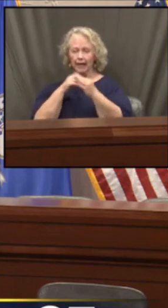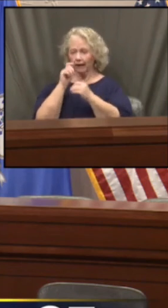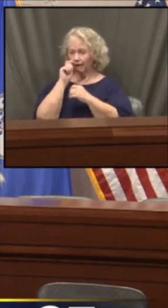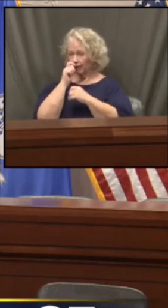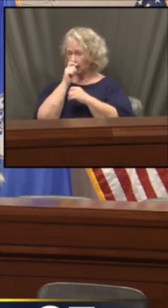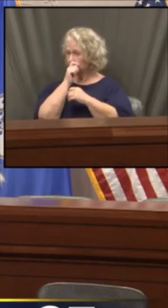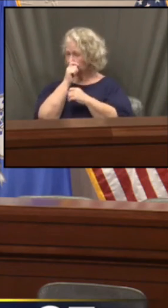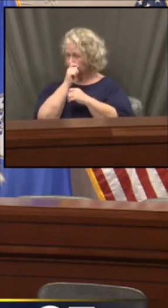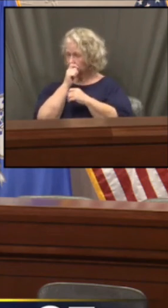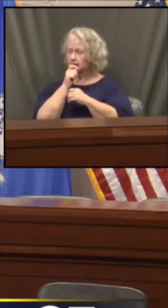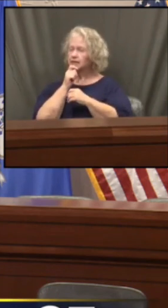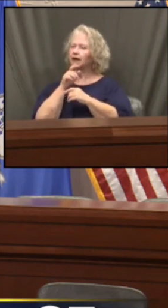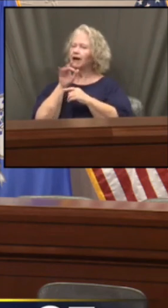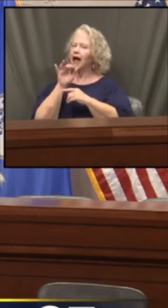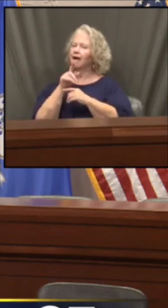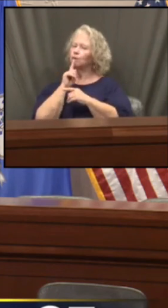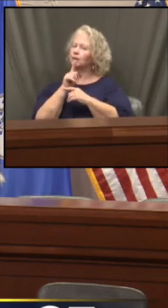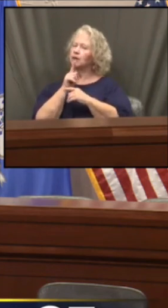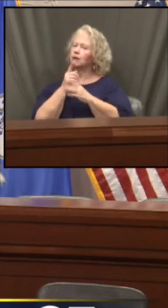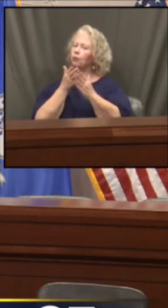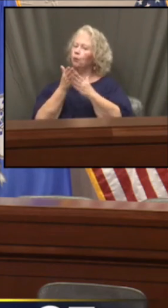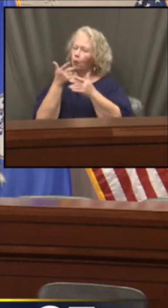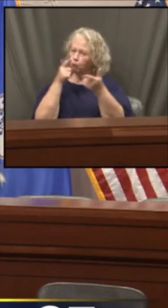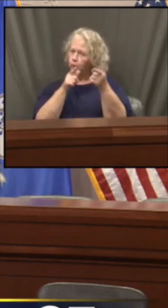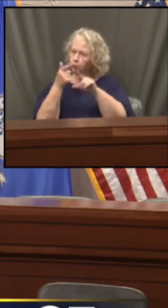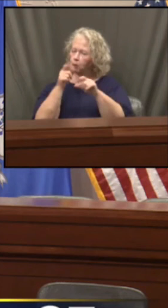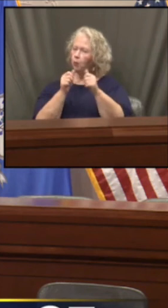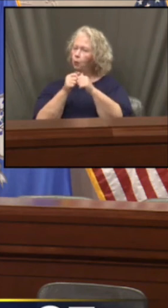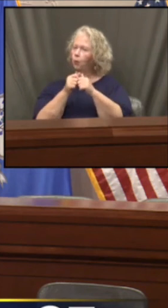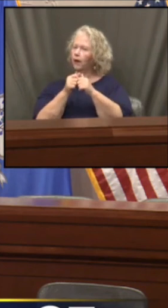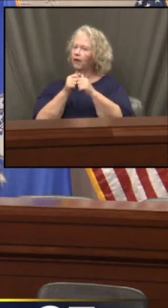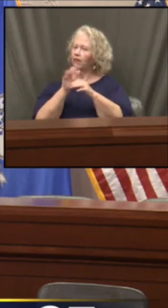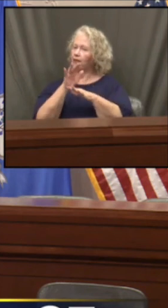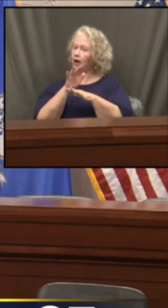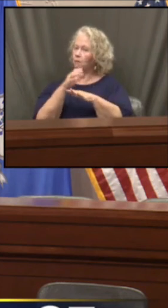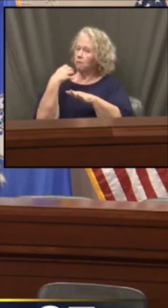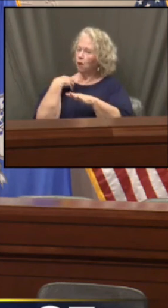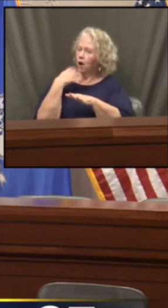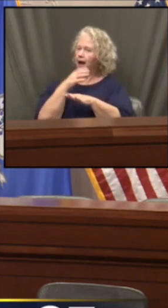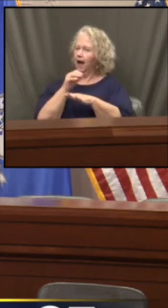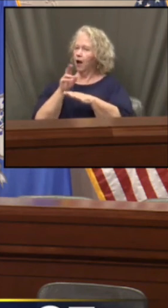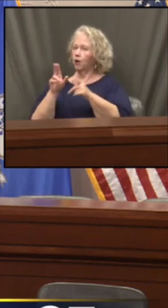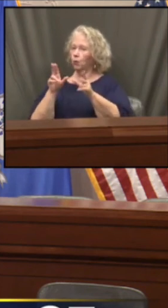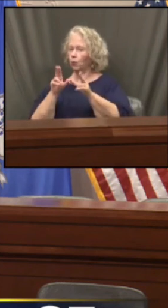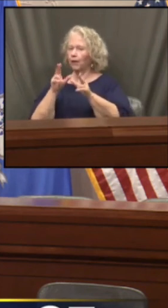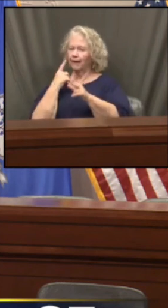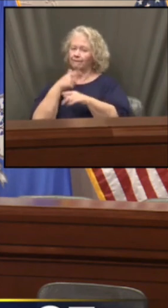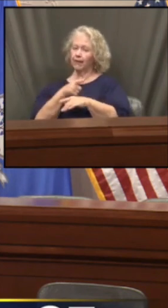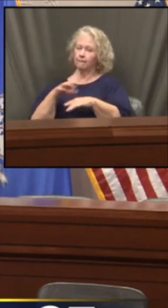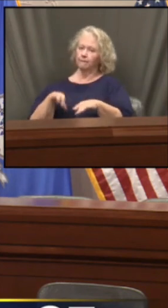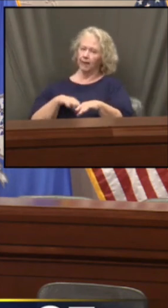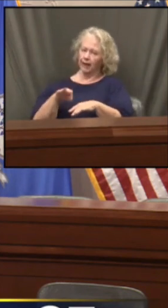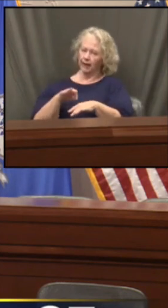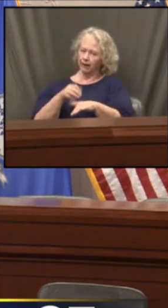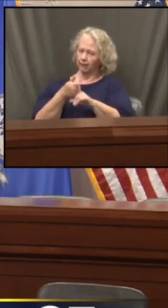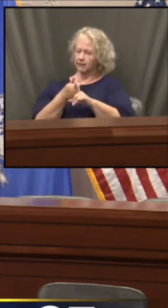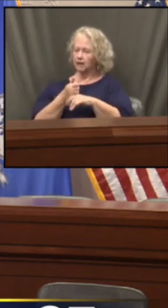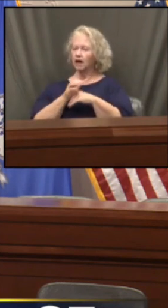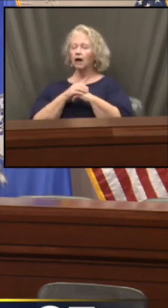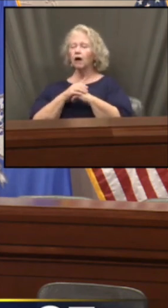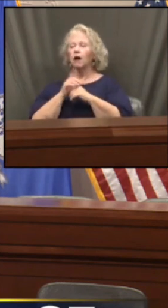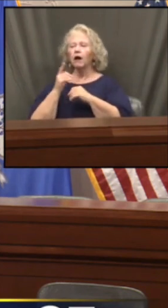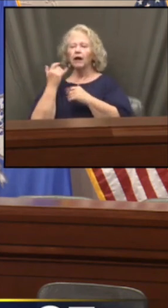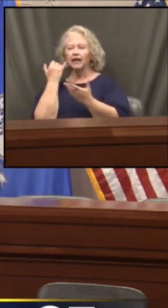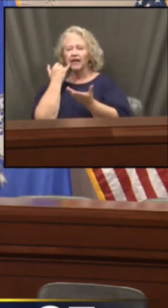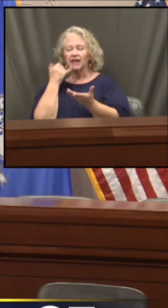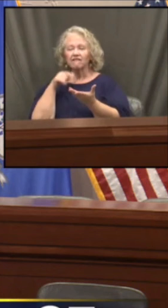to agreements with their employers in bargaining whether or not they pay out of pocket. Do we know what the case will be for state workers who